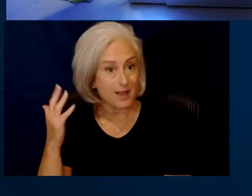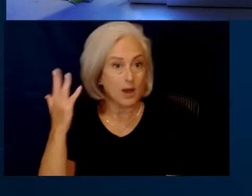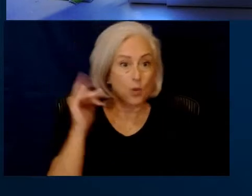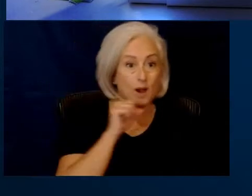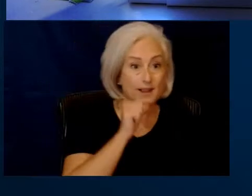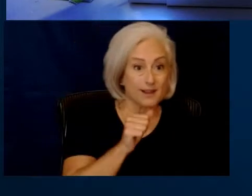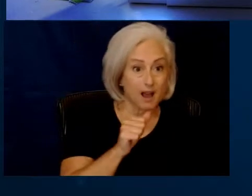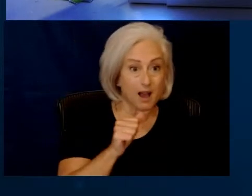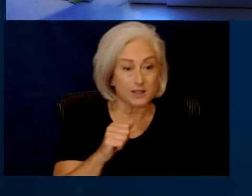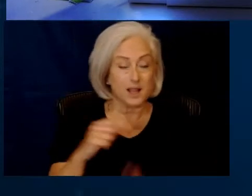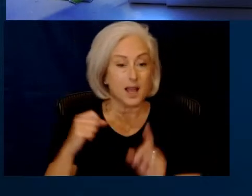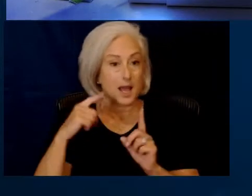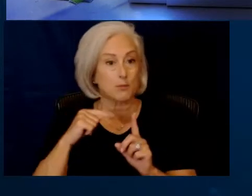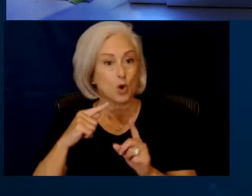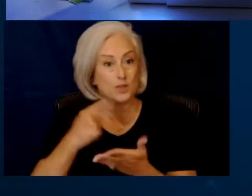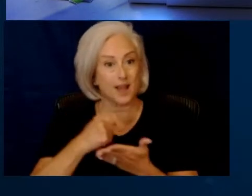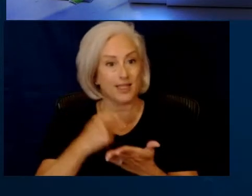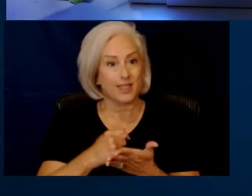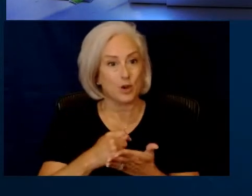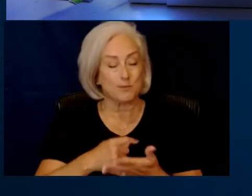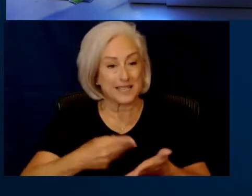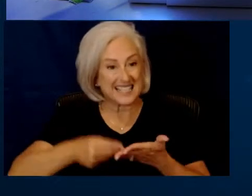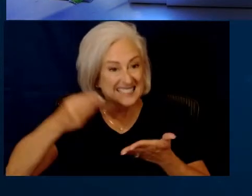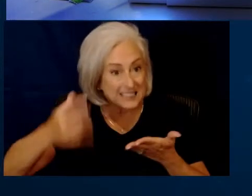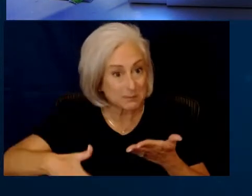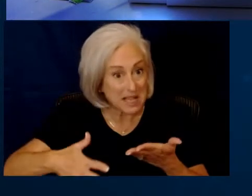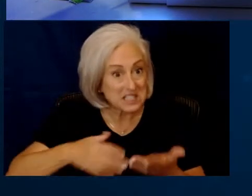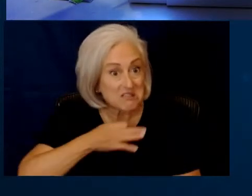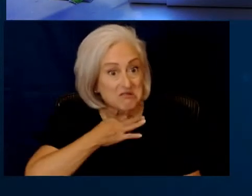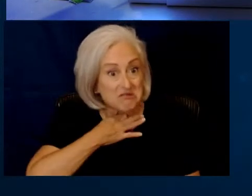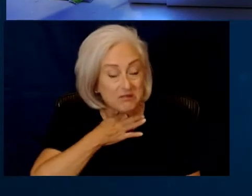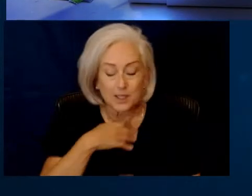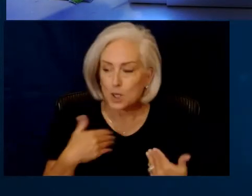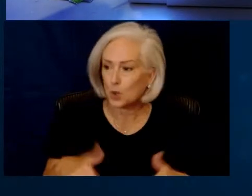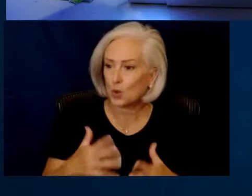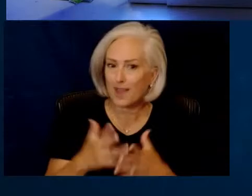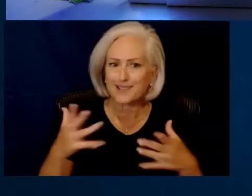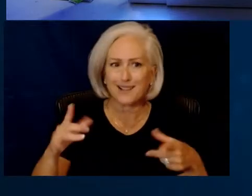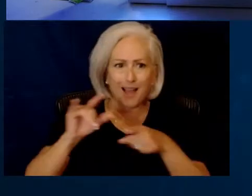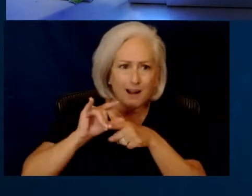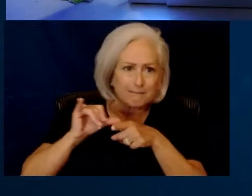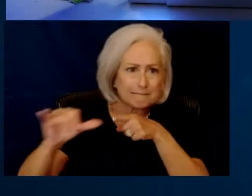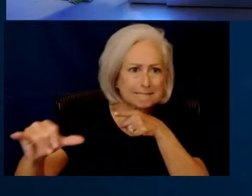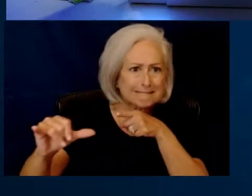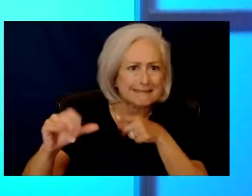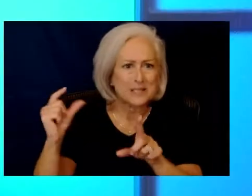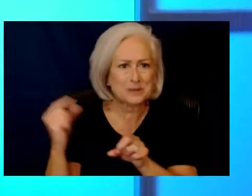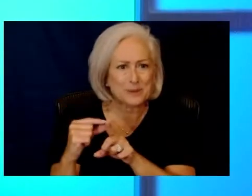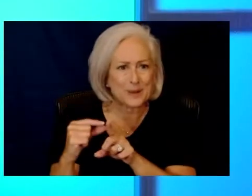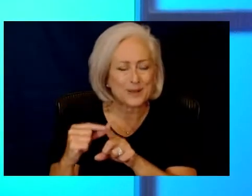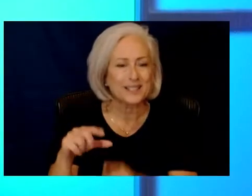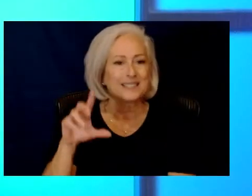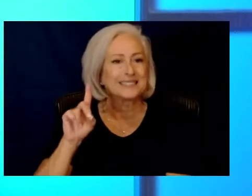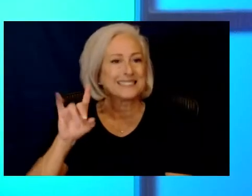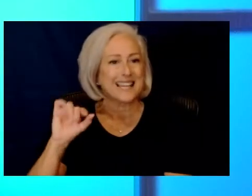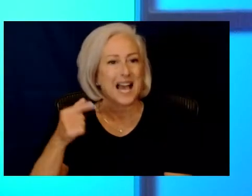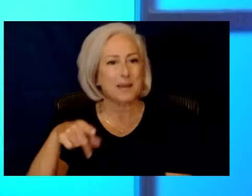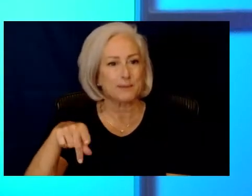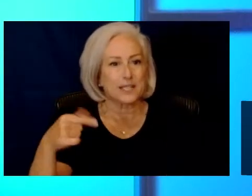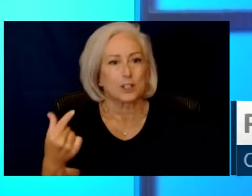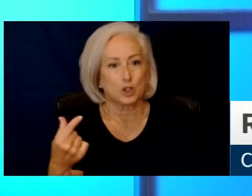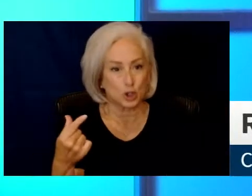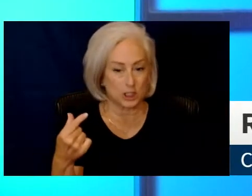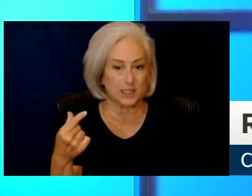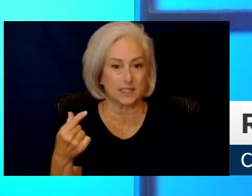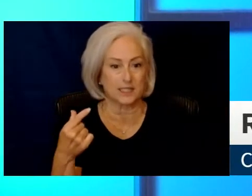that's something who's got some medical thing going on there. That's a big deal. That's great. So DIPG is a type